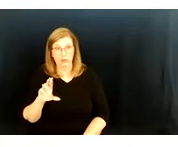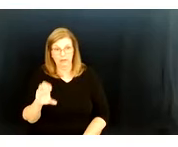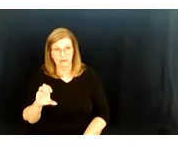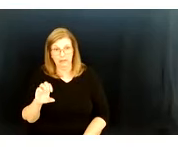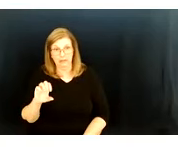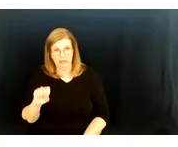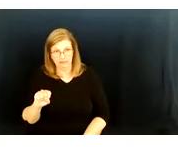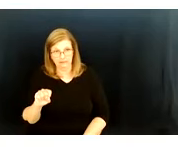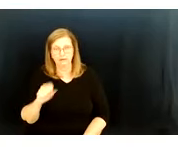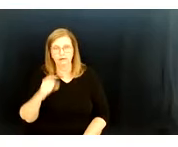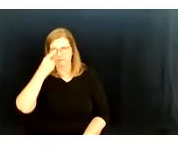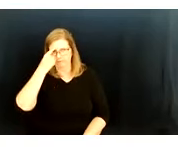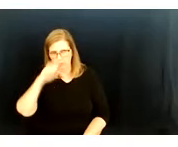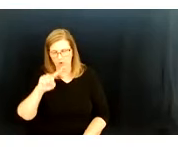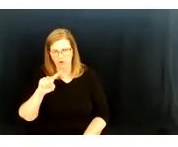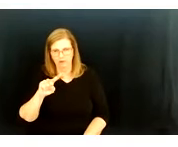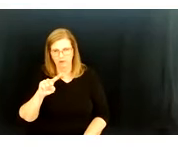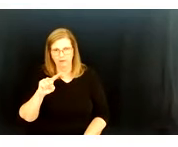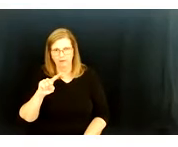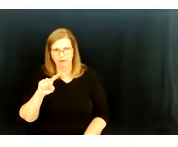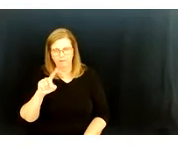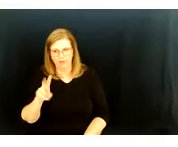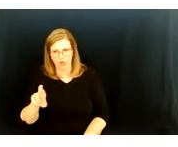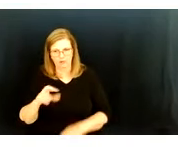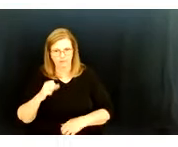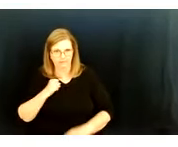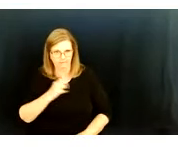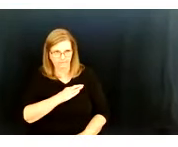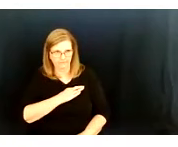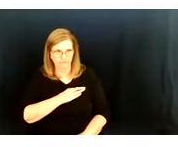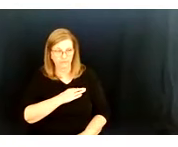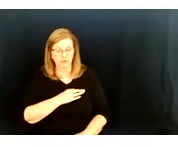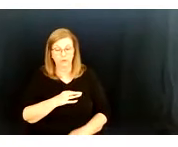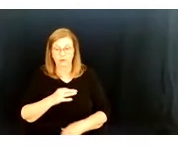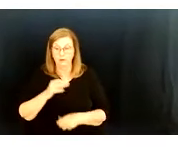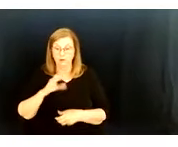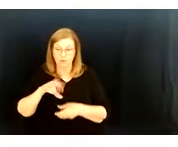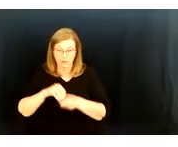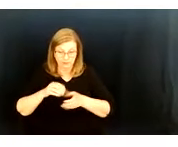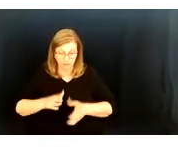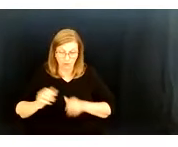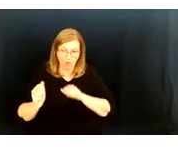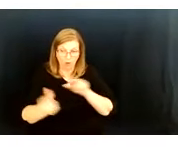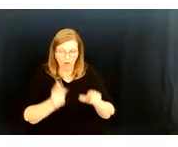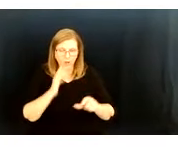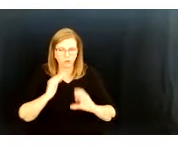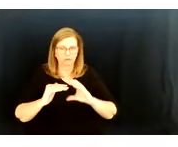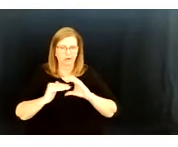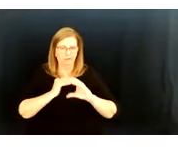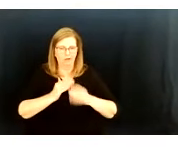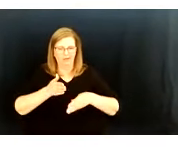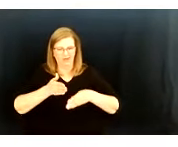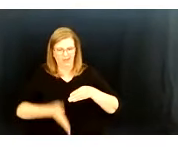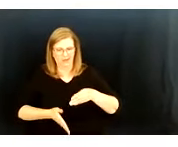CRCS for our VR staff. All participants will receive an email at the end of the day